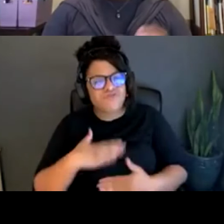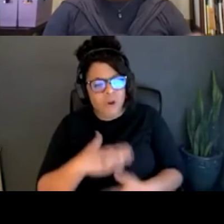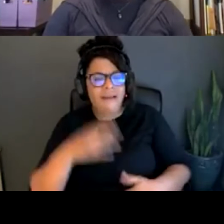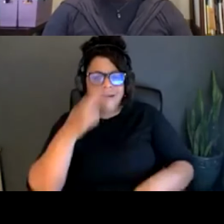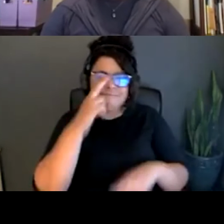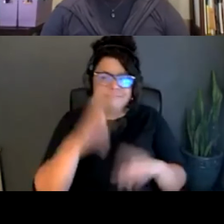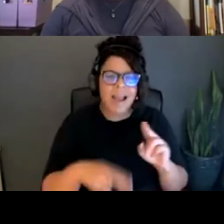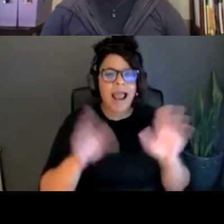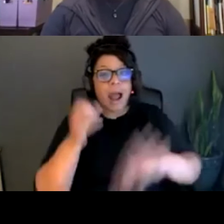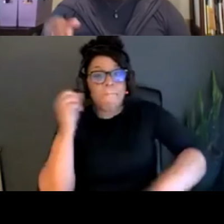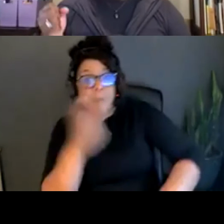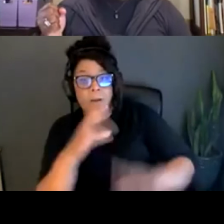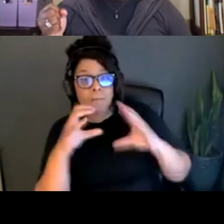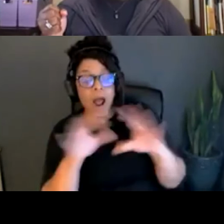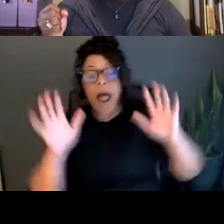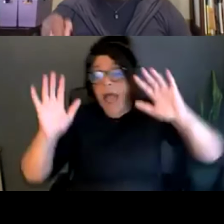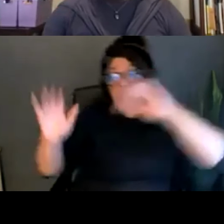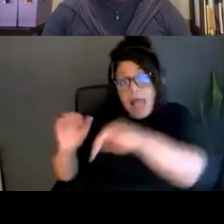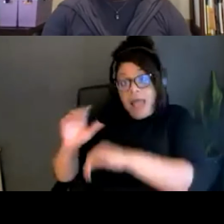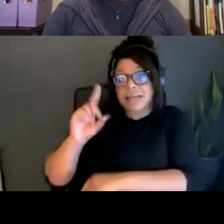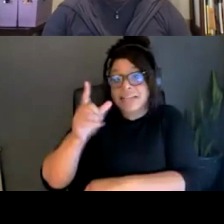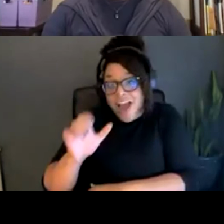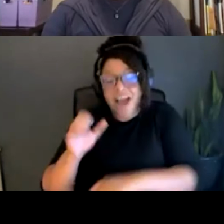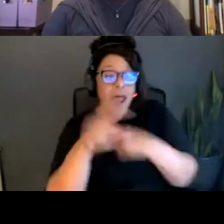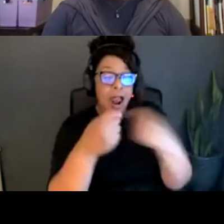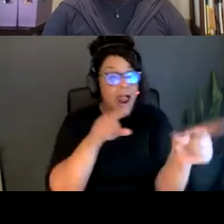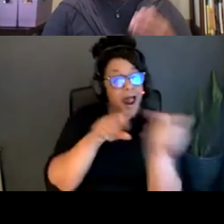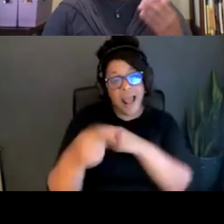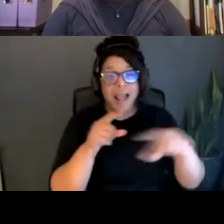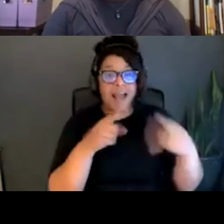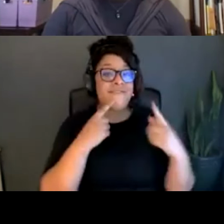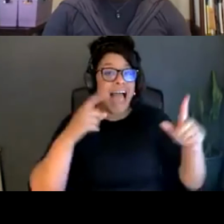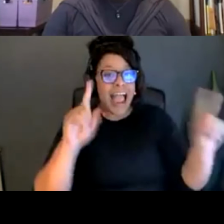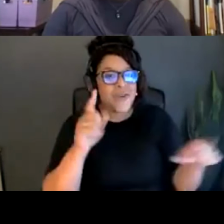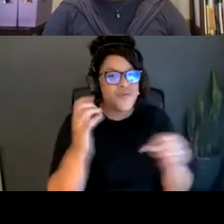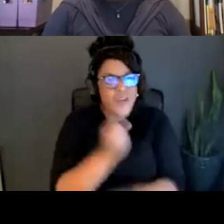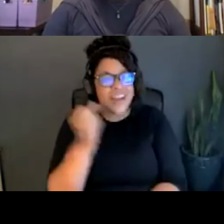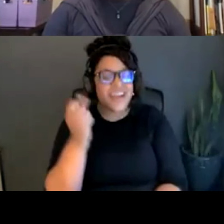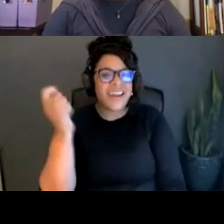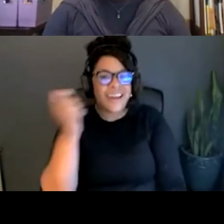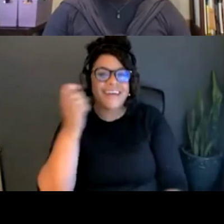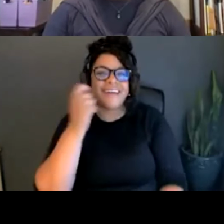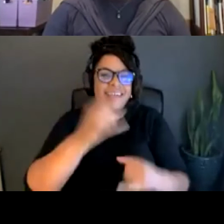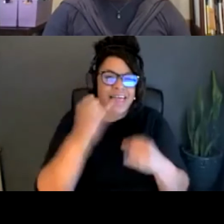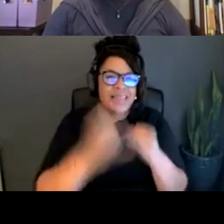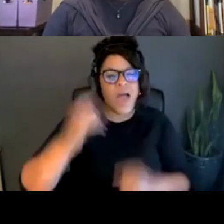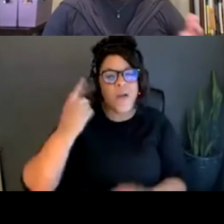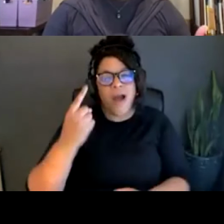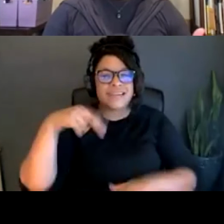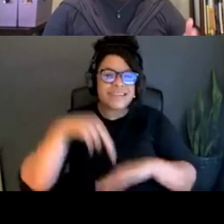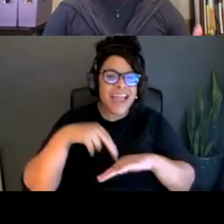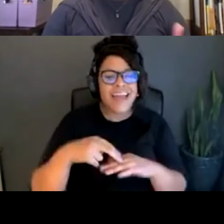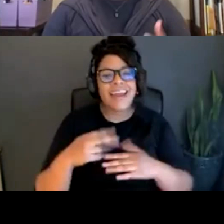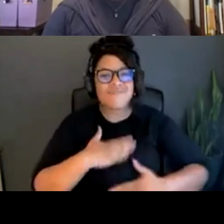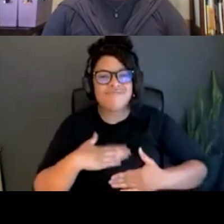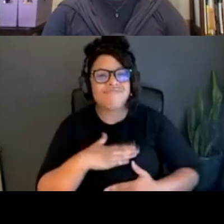to dodge that ball and to be victorious if you're able to win and be the last child standing, and certainly